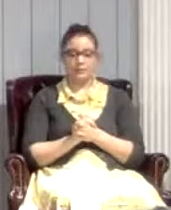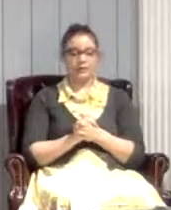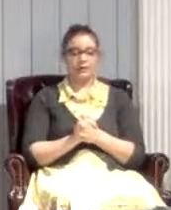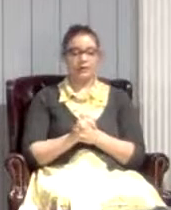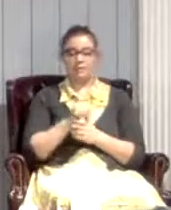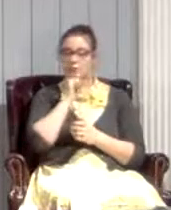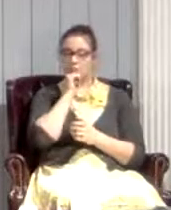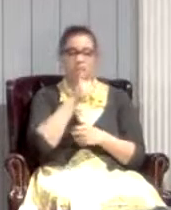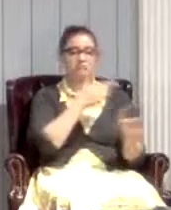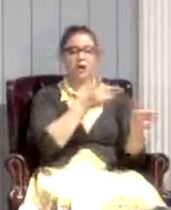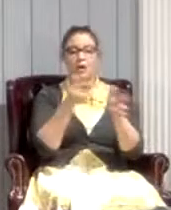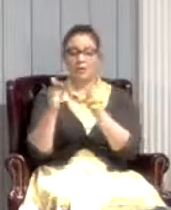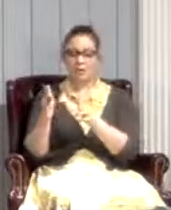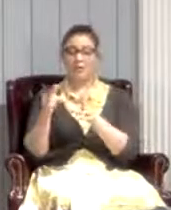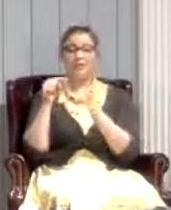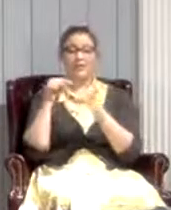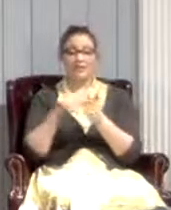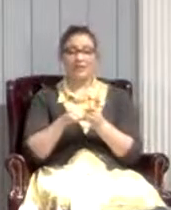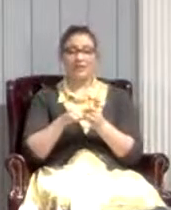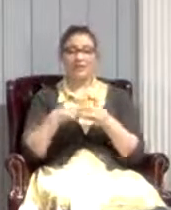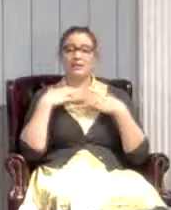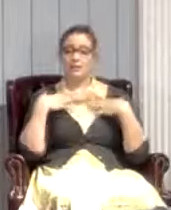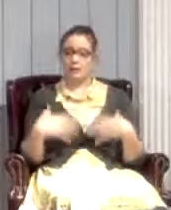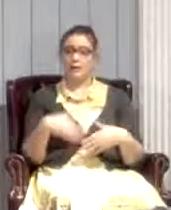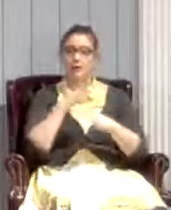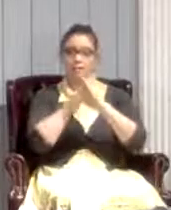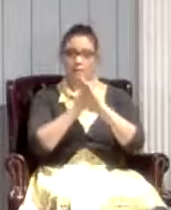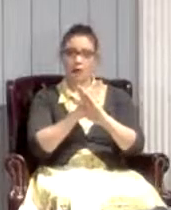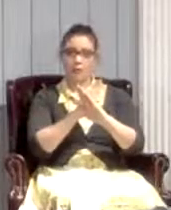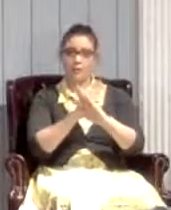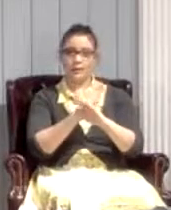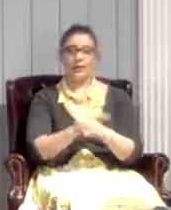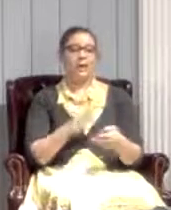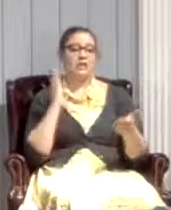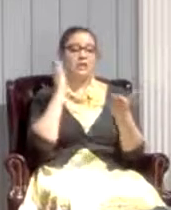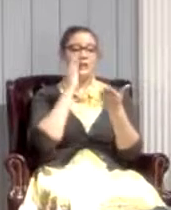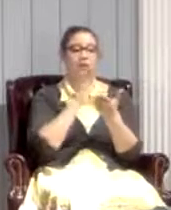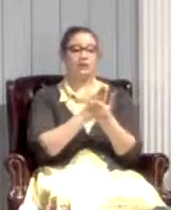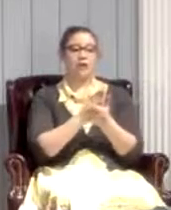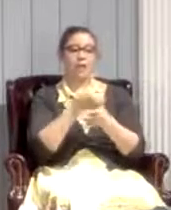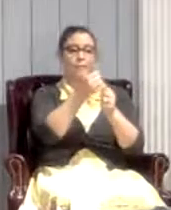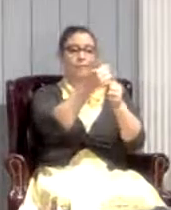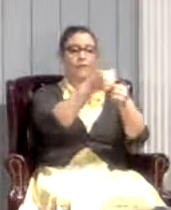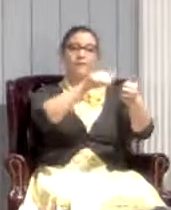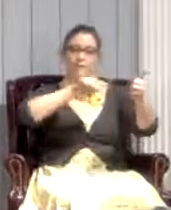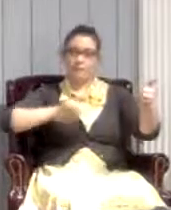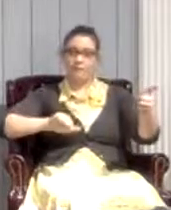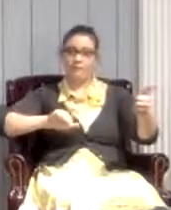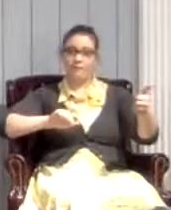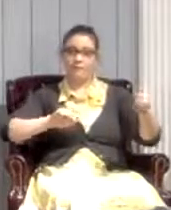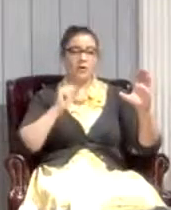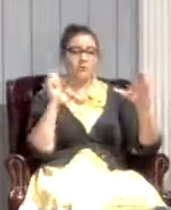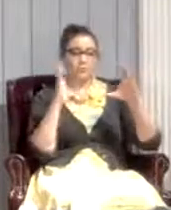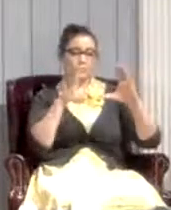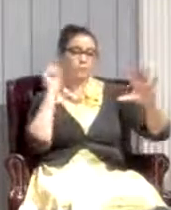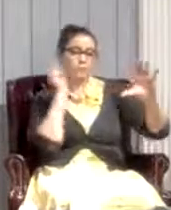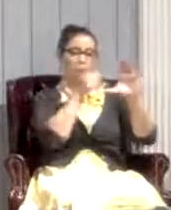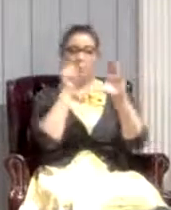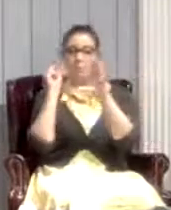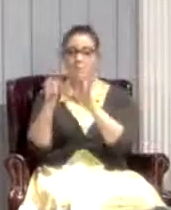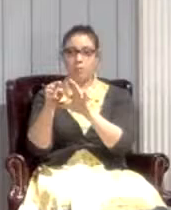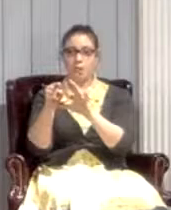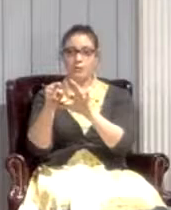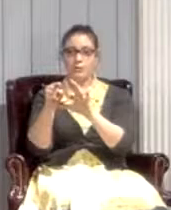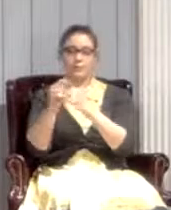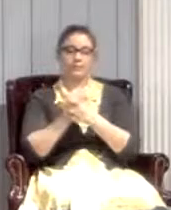weapons. This is armor. Its purpose is to stop the blows of the enemy. In my mind, I wrestle whether I even ought to say this,